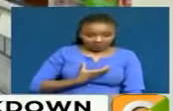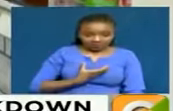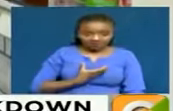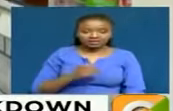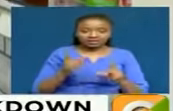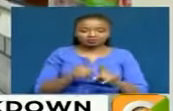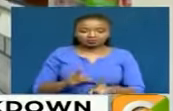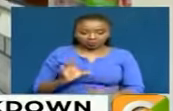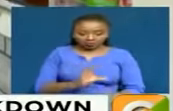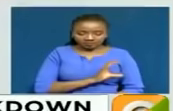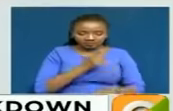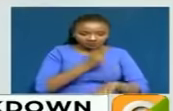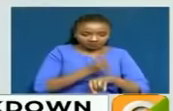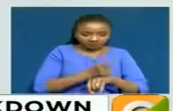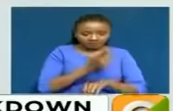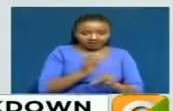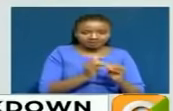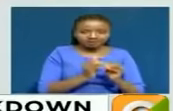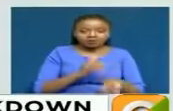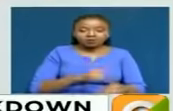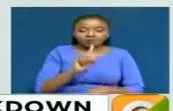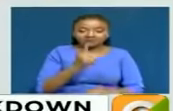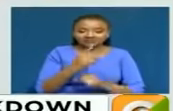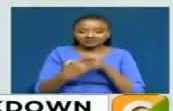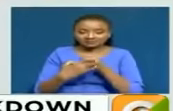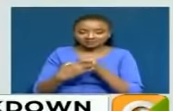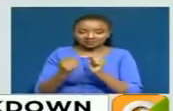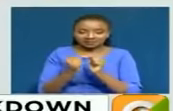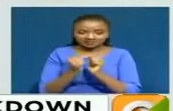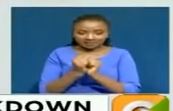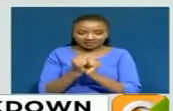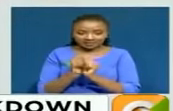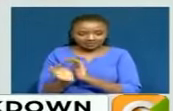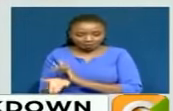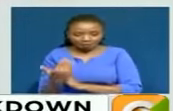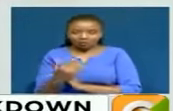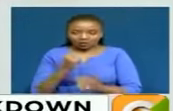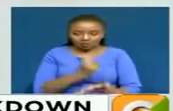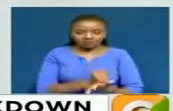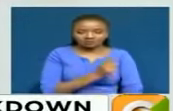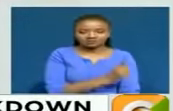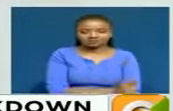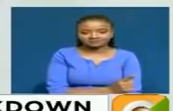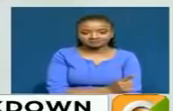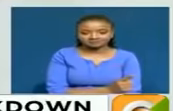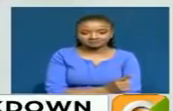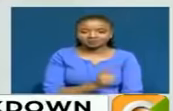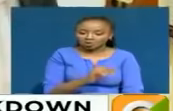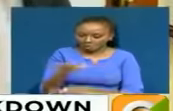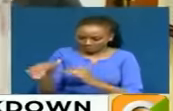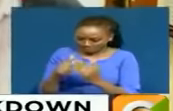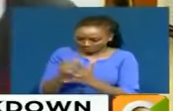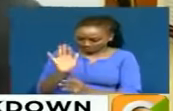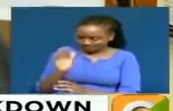Ethics Committee on Wednesday, 1st September, 10 a.m. at the KMPDC complex, accompanied by all the